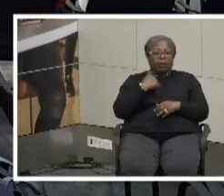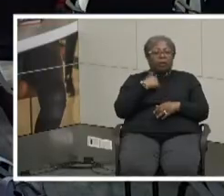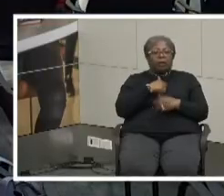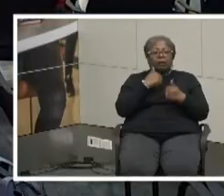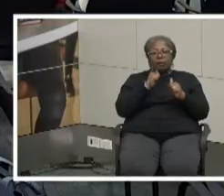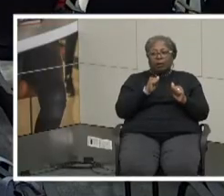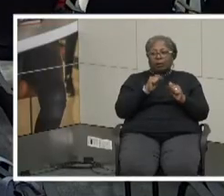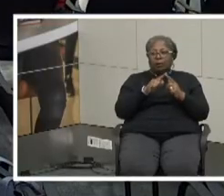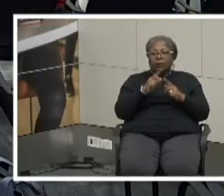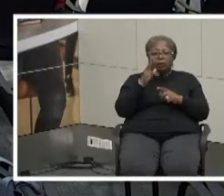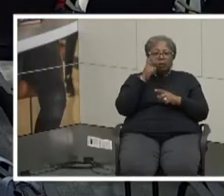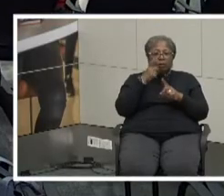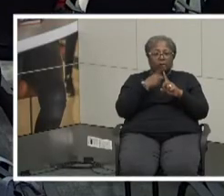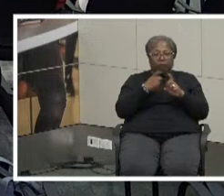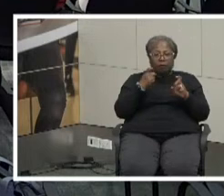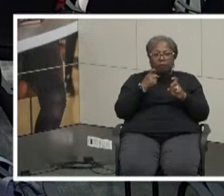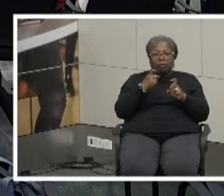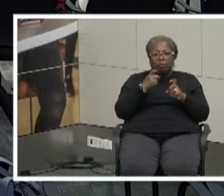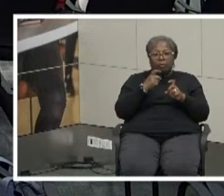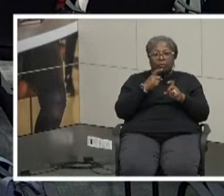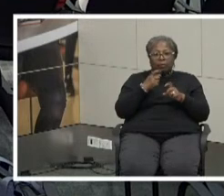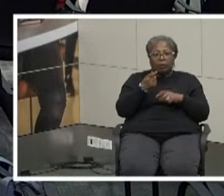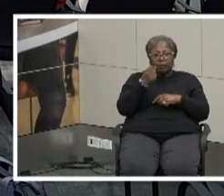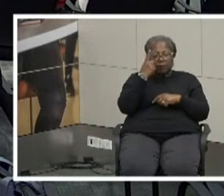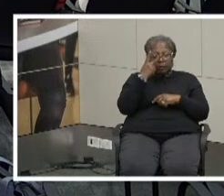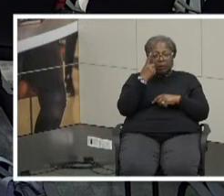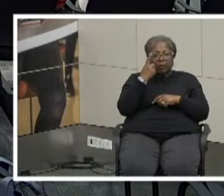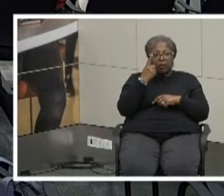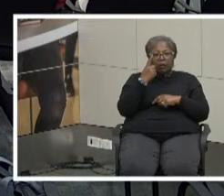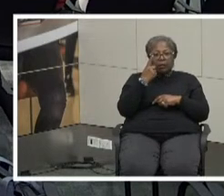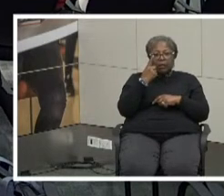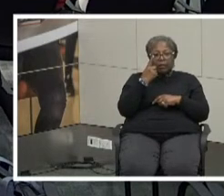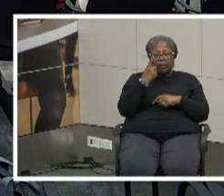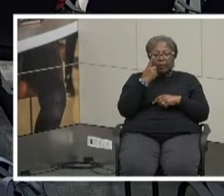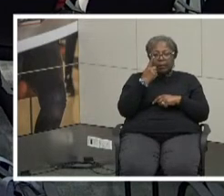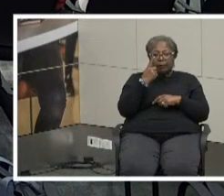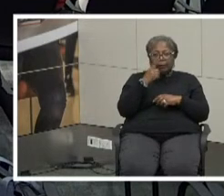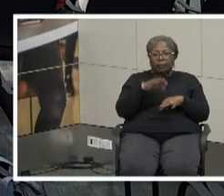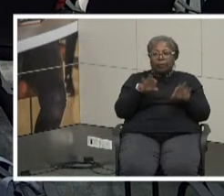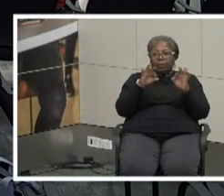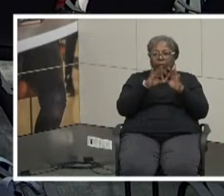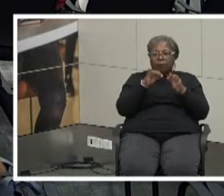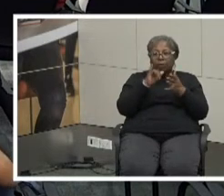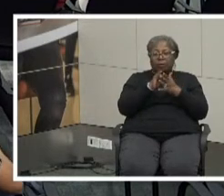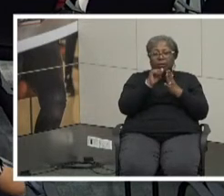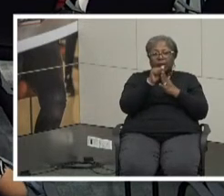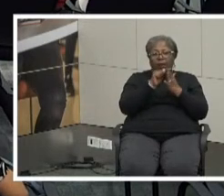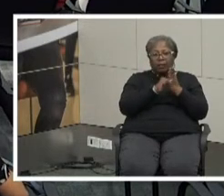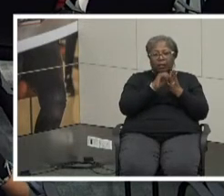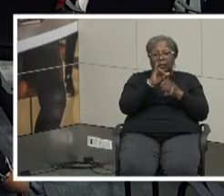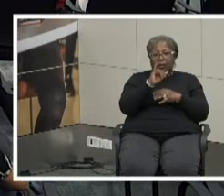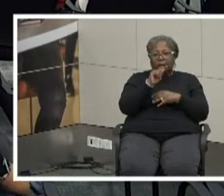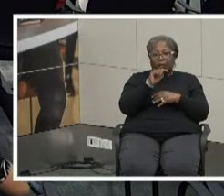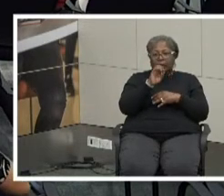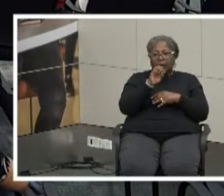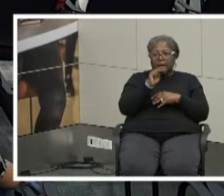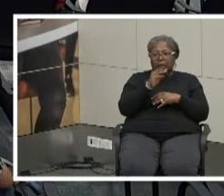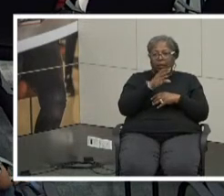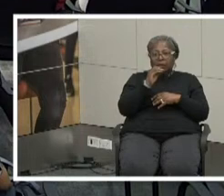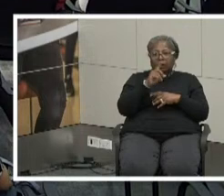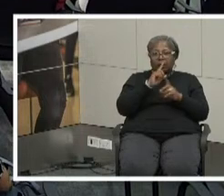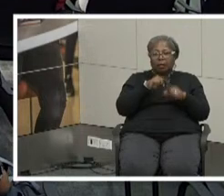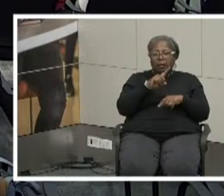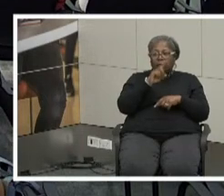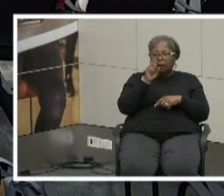trying to hear from Miss Hull and um understand the importance of this agenda item and answers to the